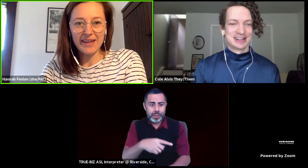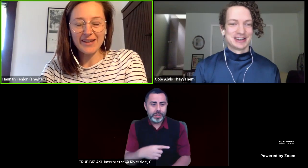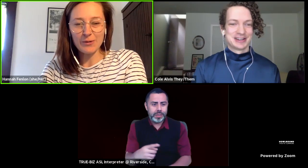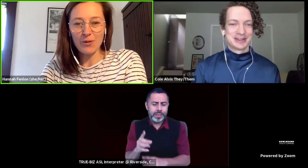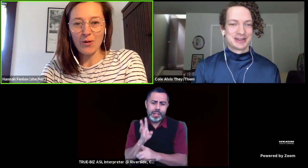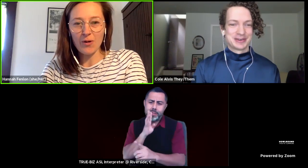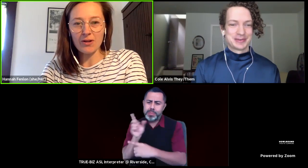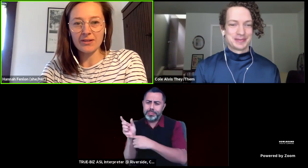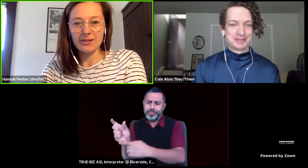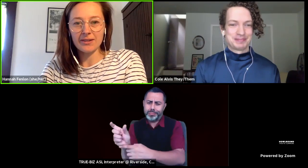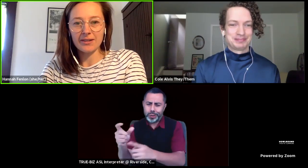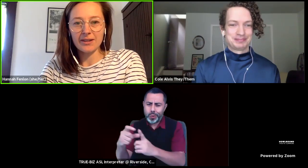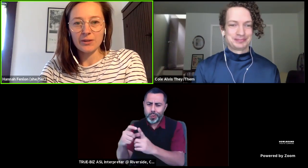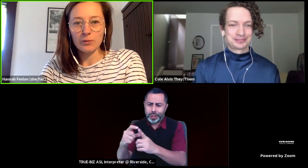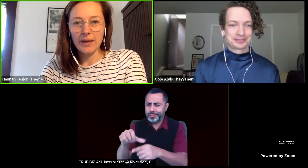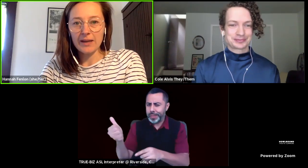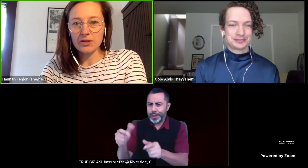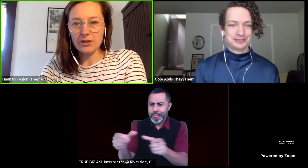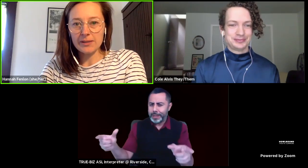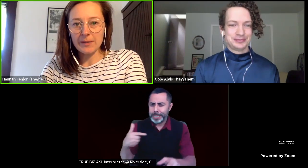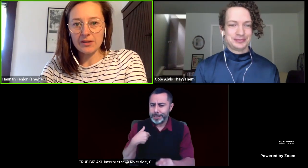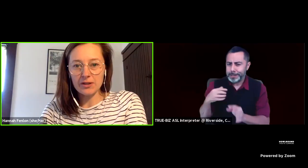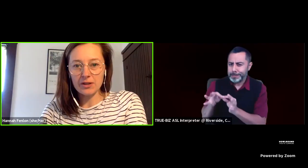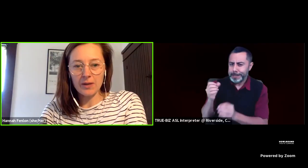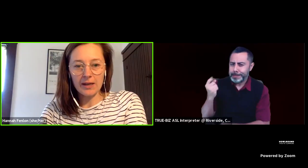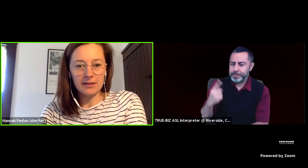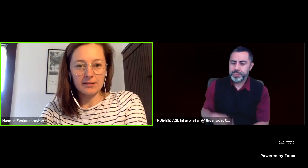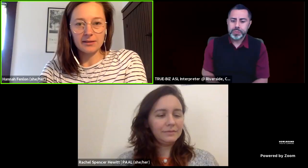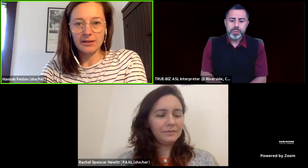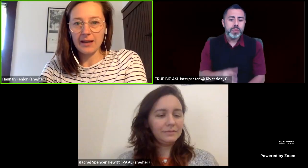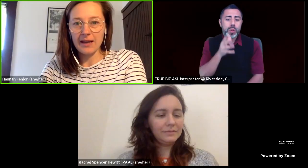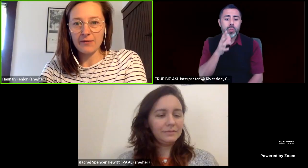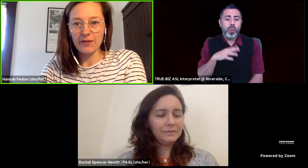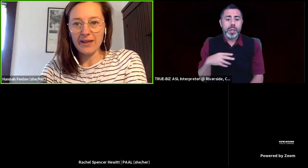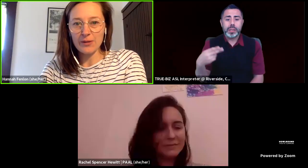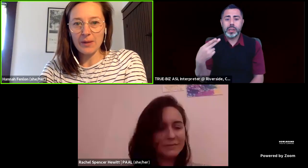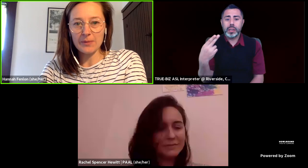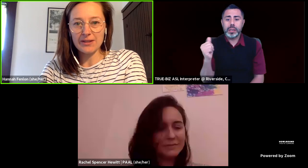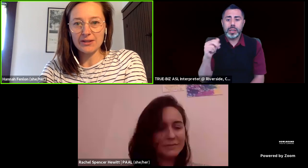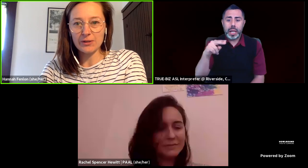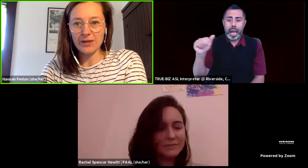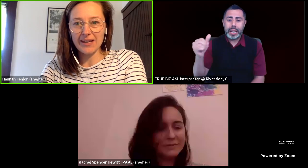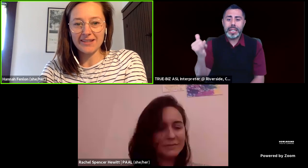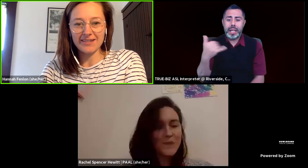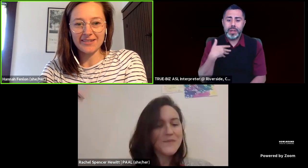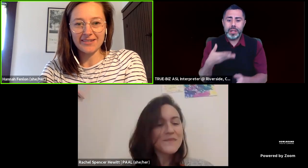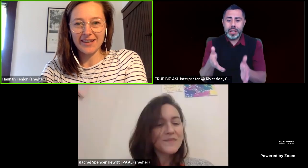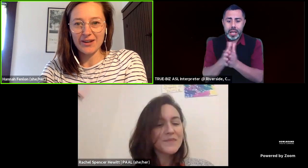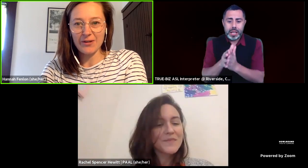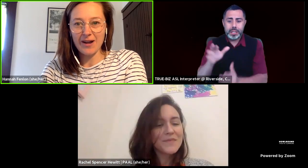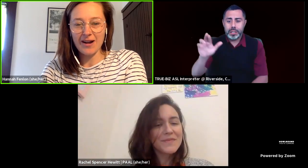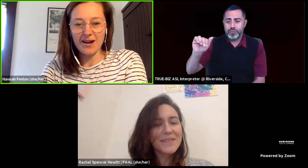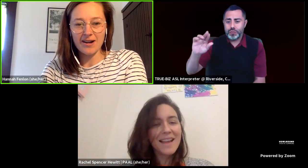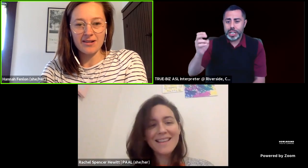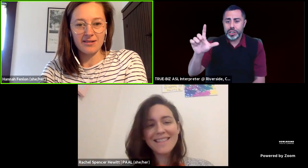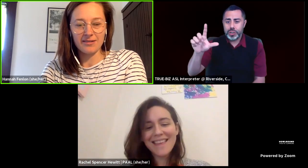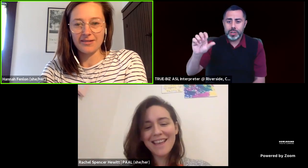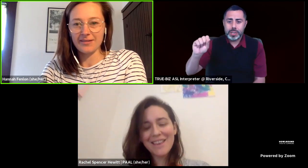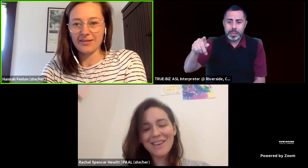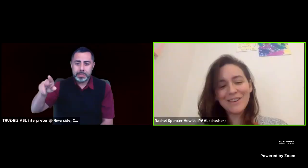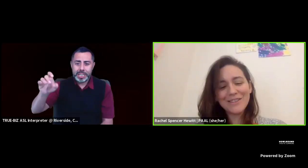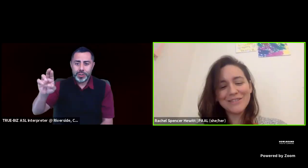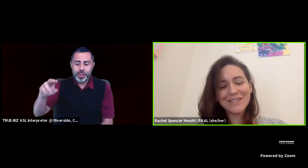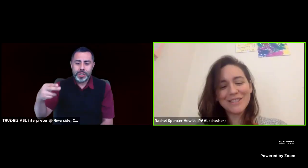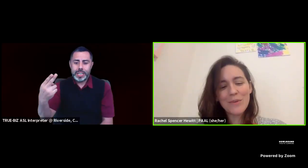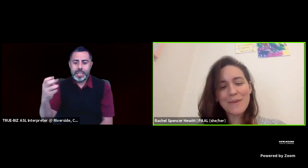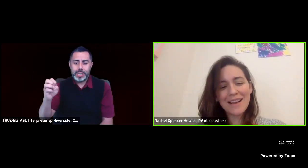Beautiful. Thank you, Cole. Rachel Spencer-Hewitt, can I invite you up to the screen? There you are. Thank